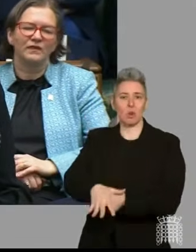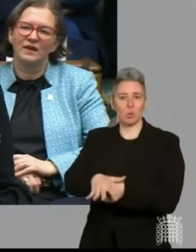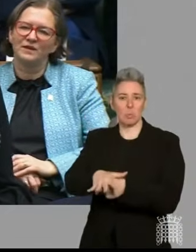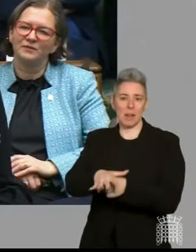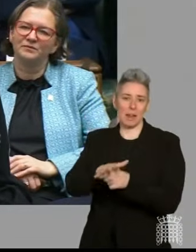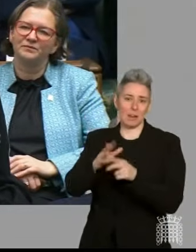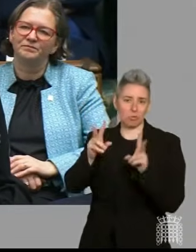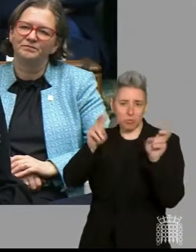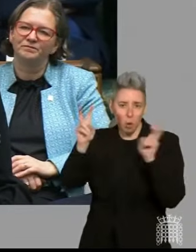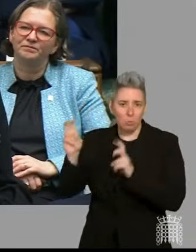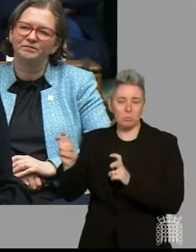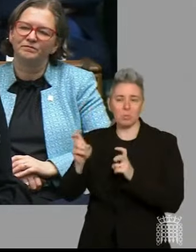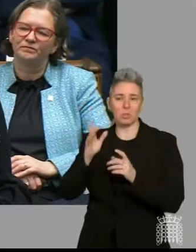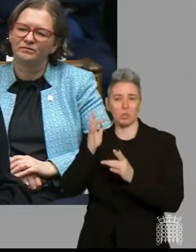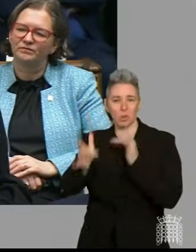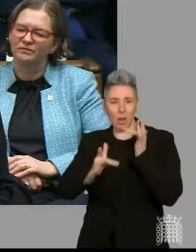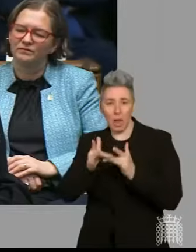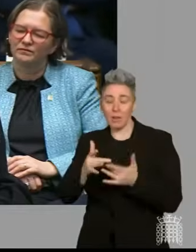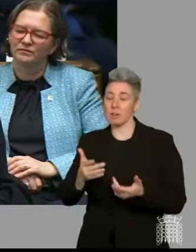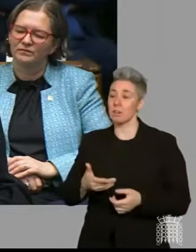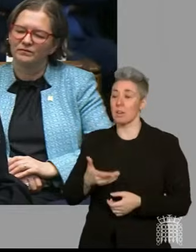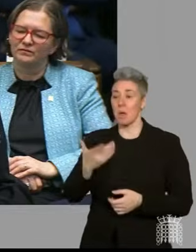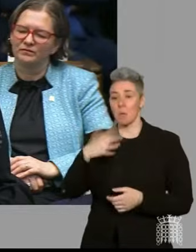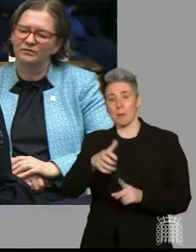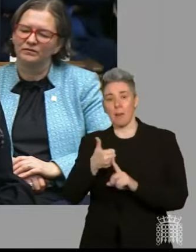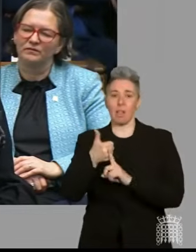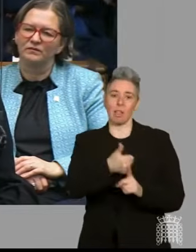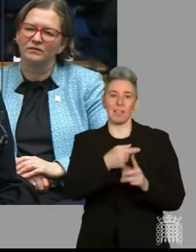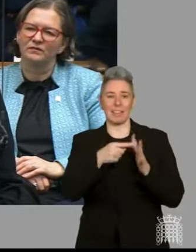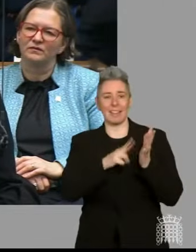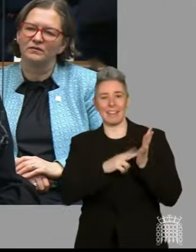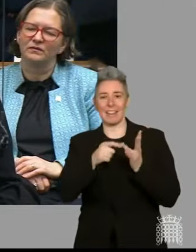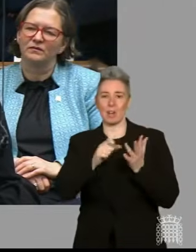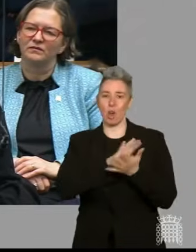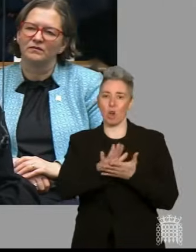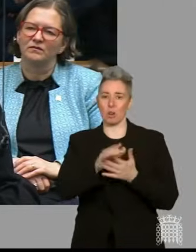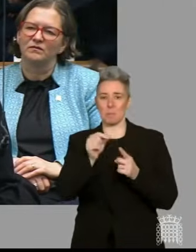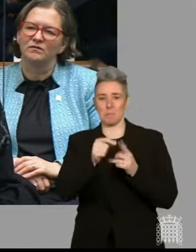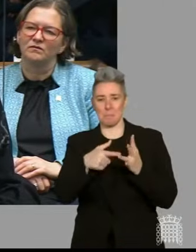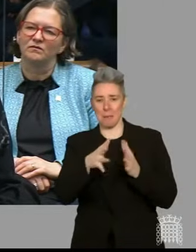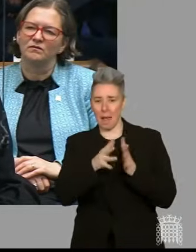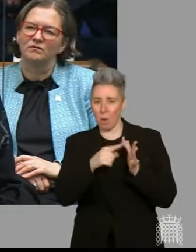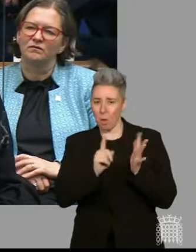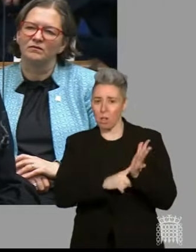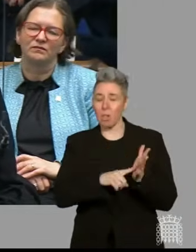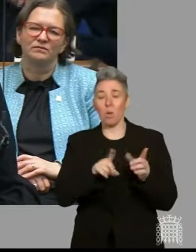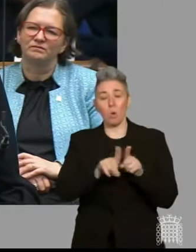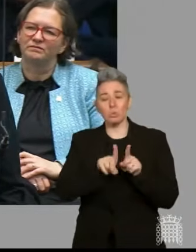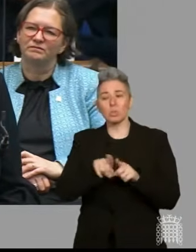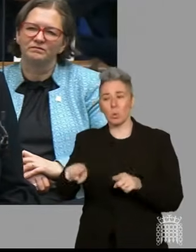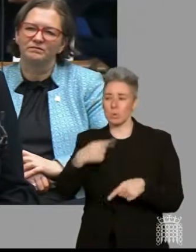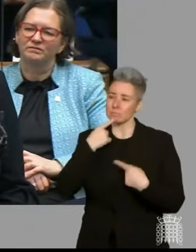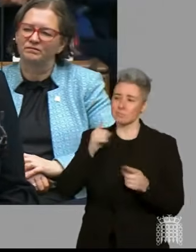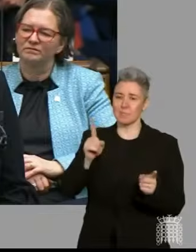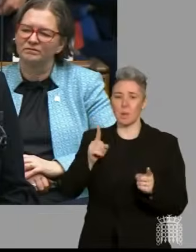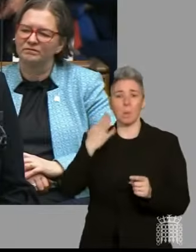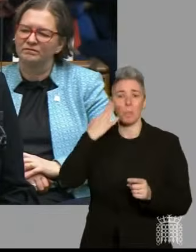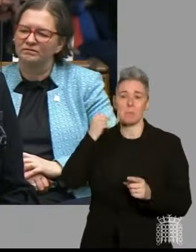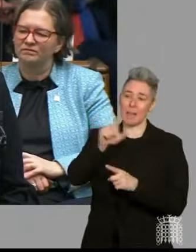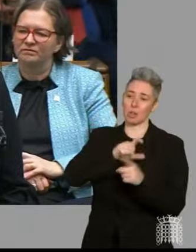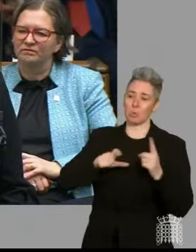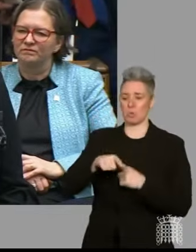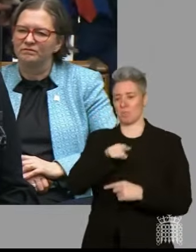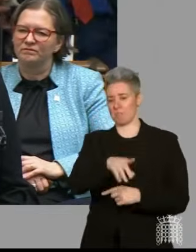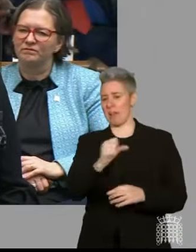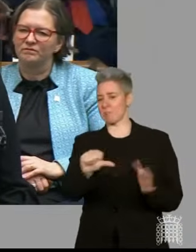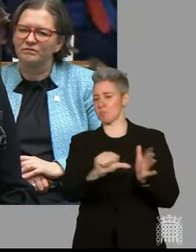Powell, and claimed the black community has a problem with crime. In the week